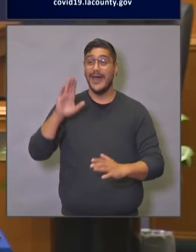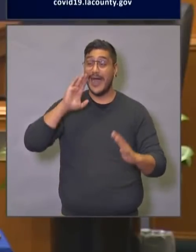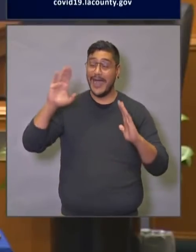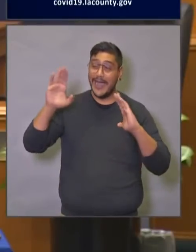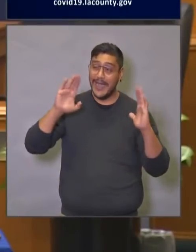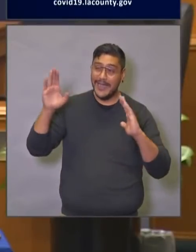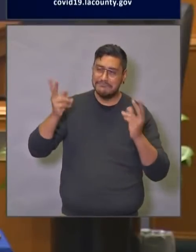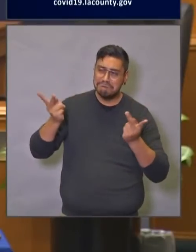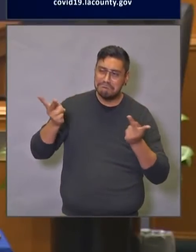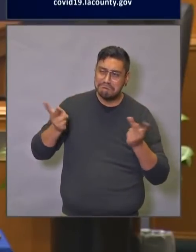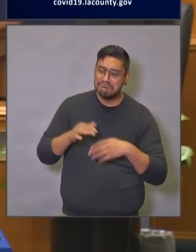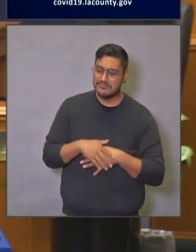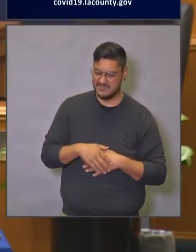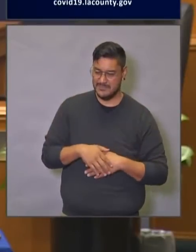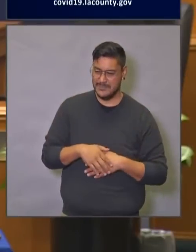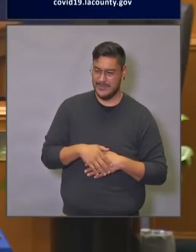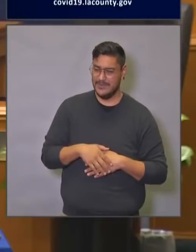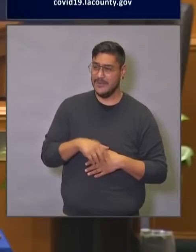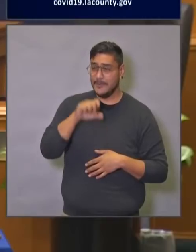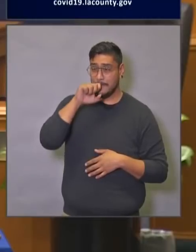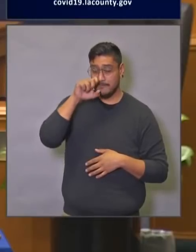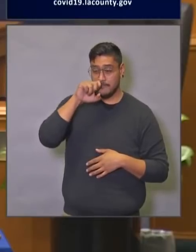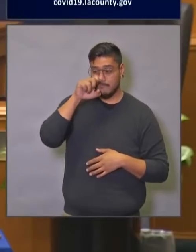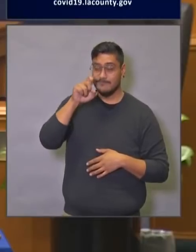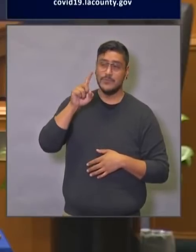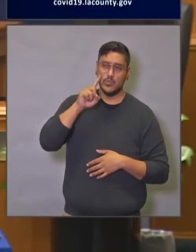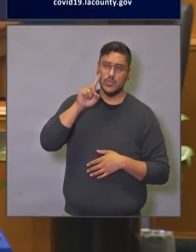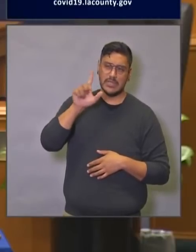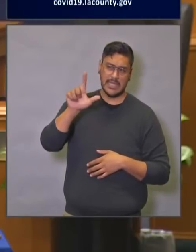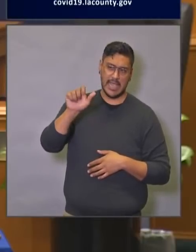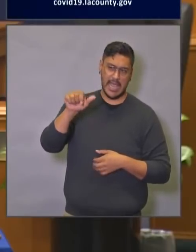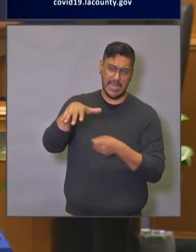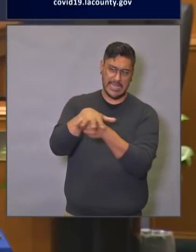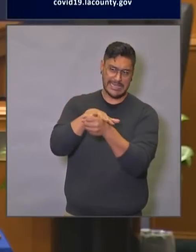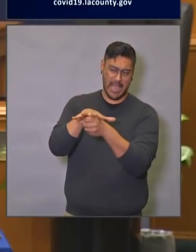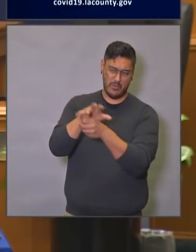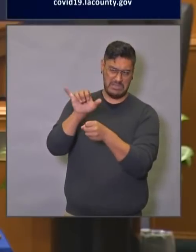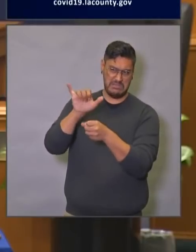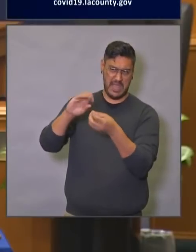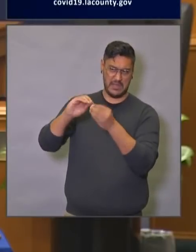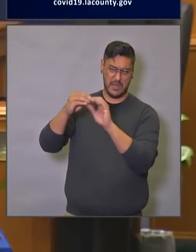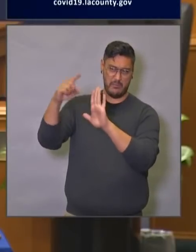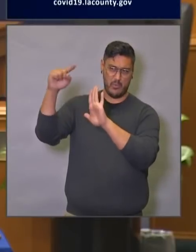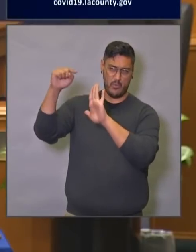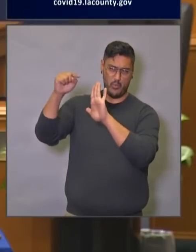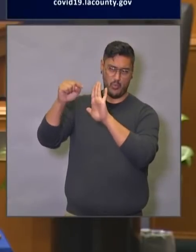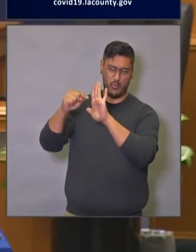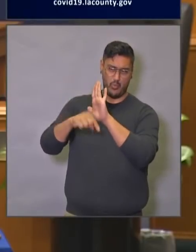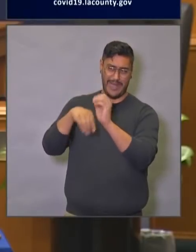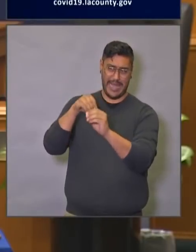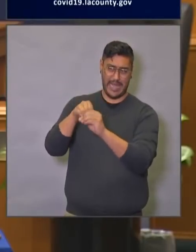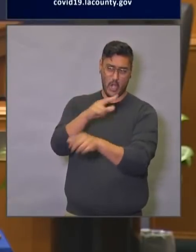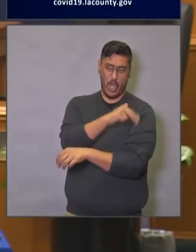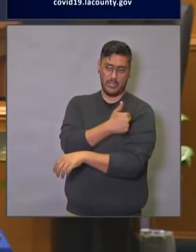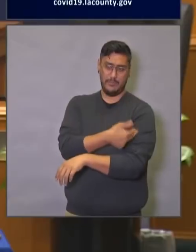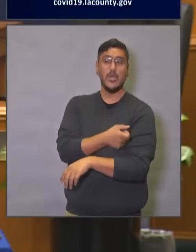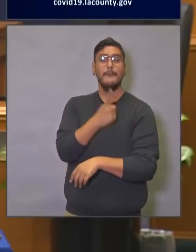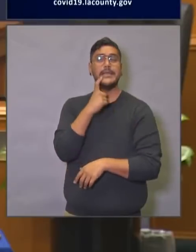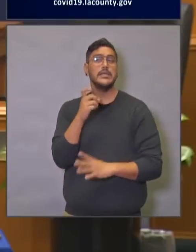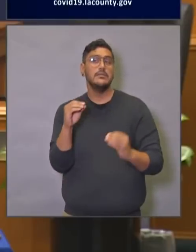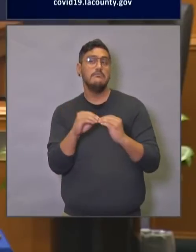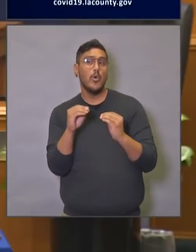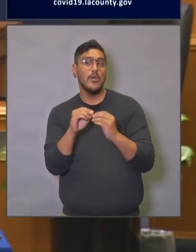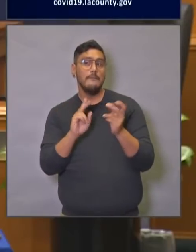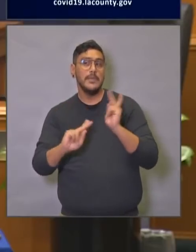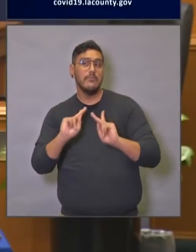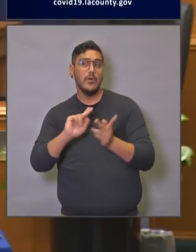for both of you. Could the gradual downturn LA County is seeing in hospitalizations be because more young people are infected but don't require